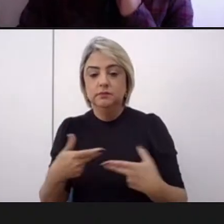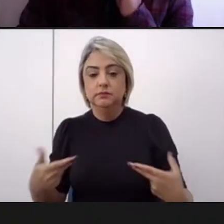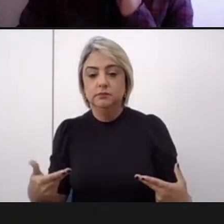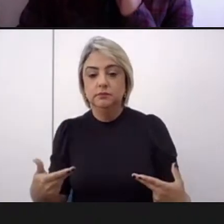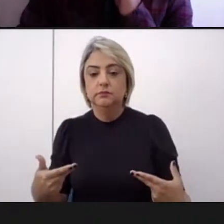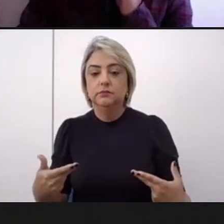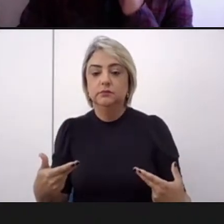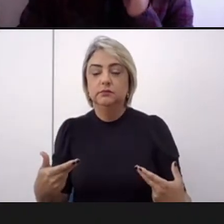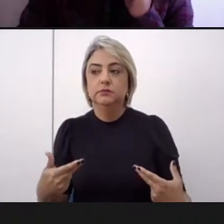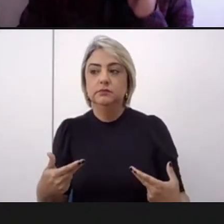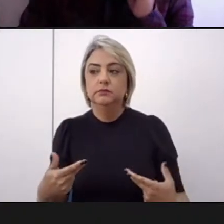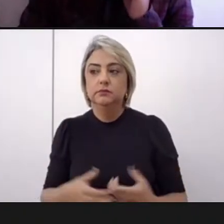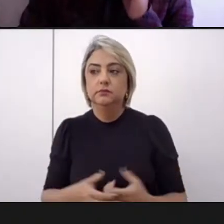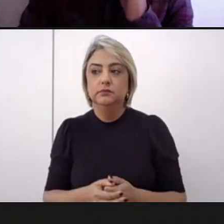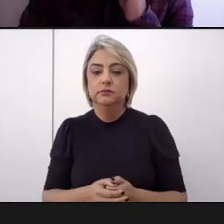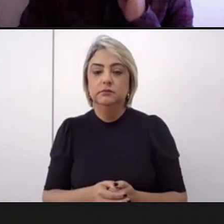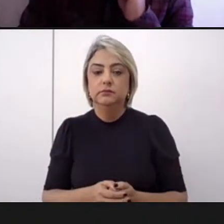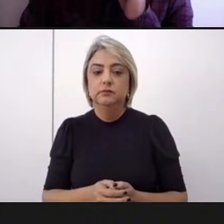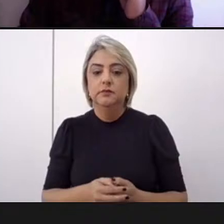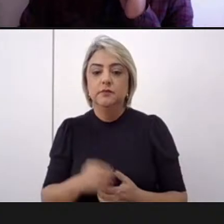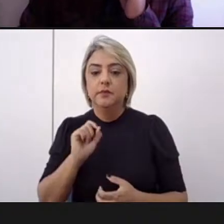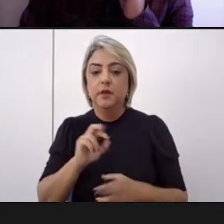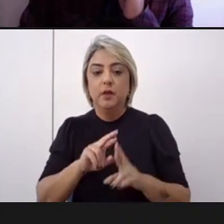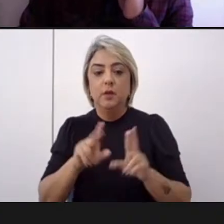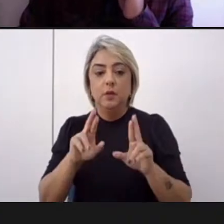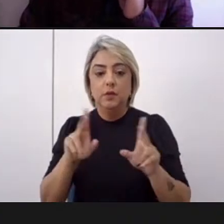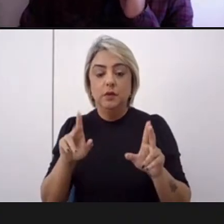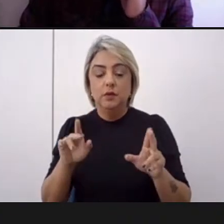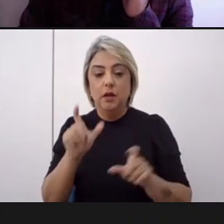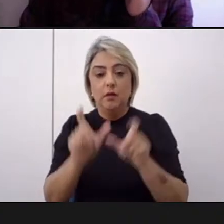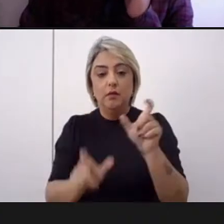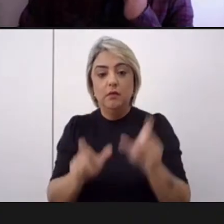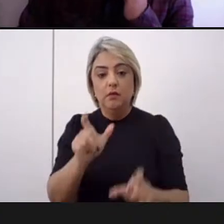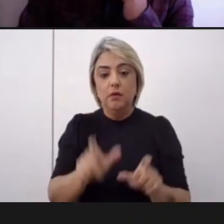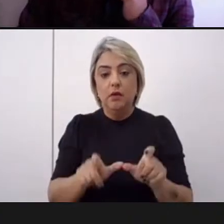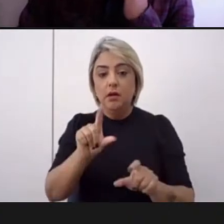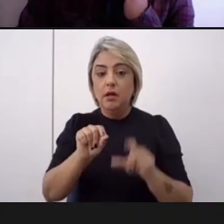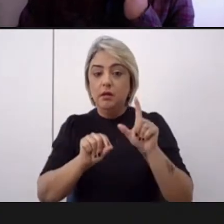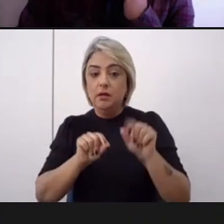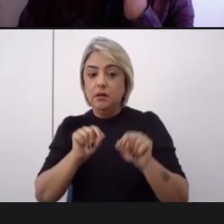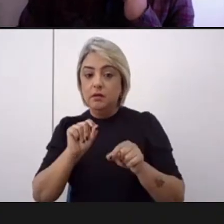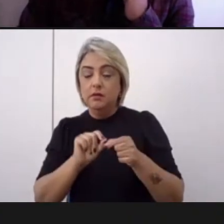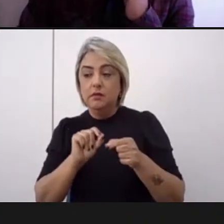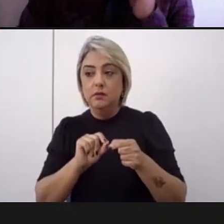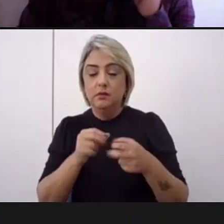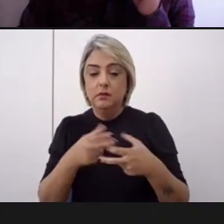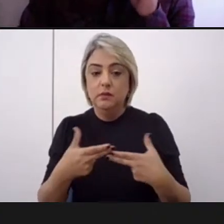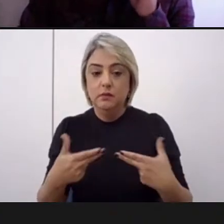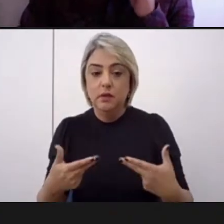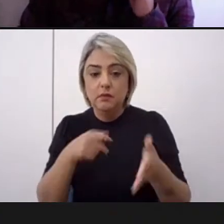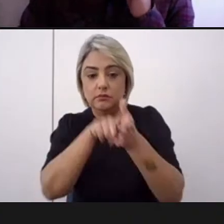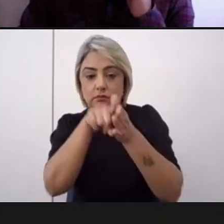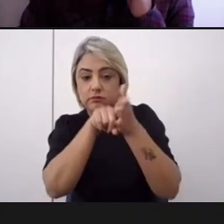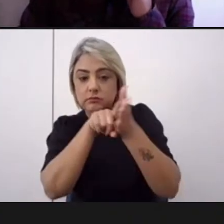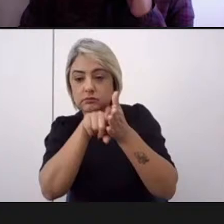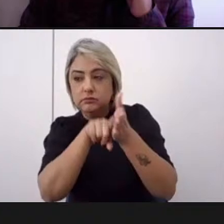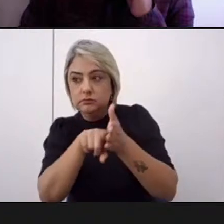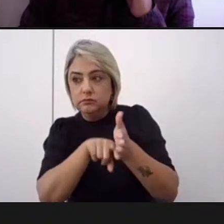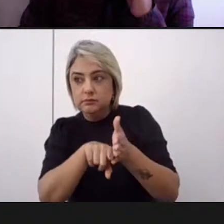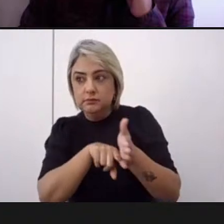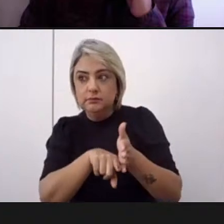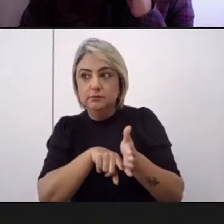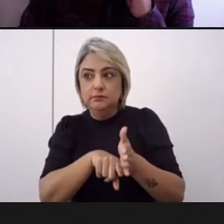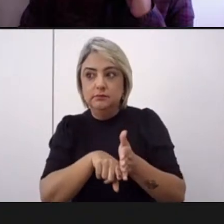and alternative way of seeing research, etc. It's a very alternative way of looking at agriculture, and it was, of